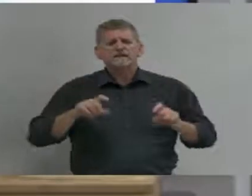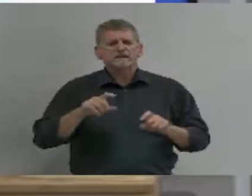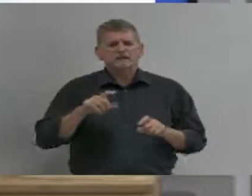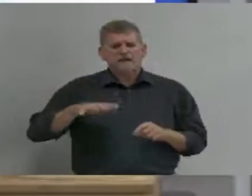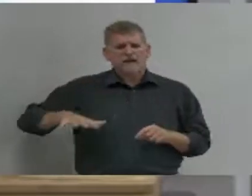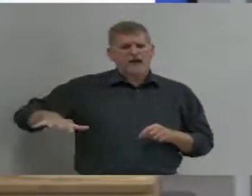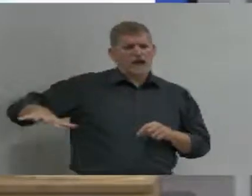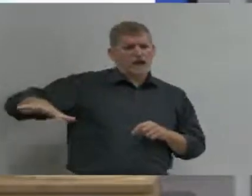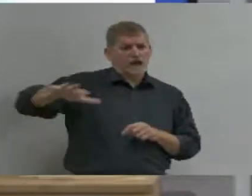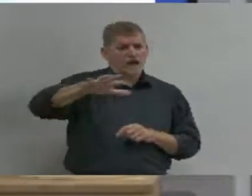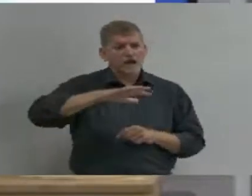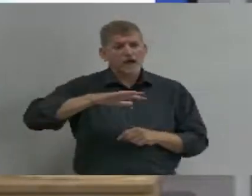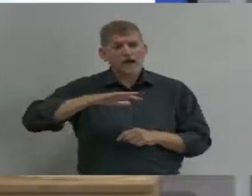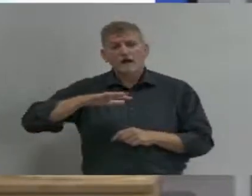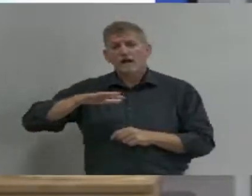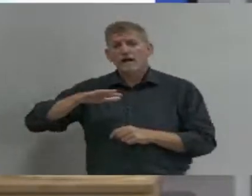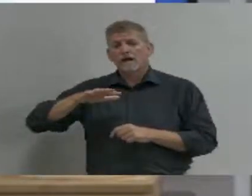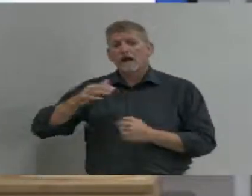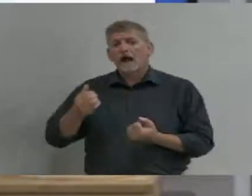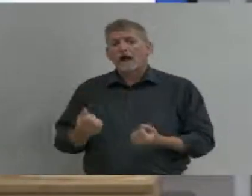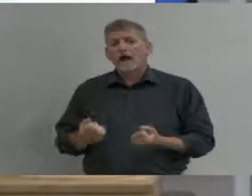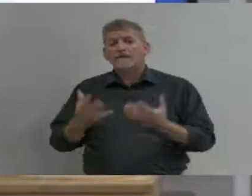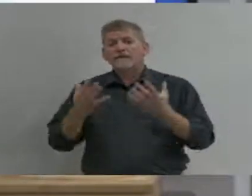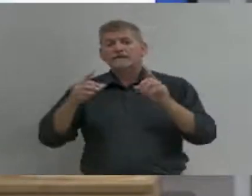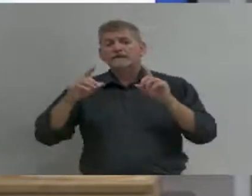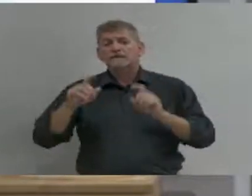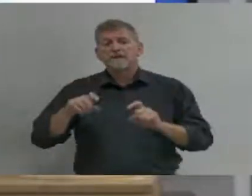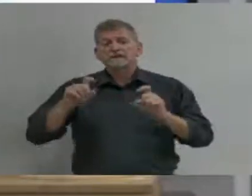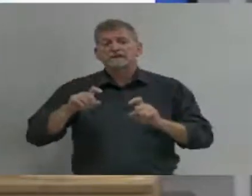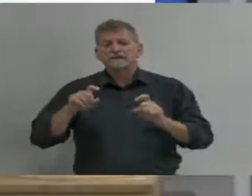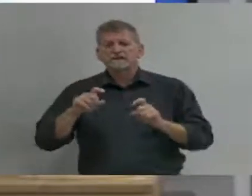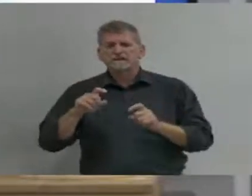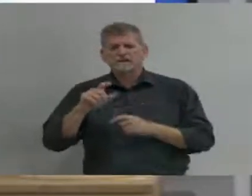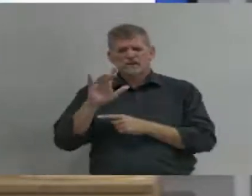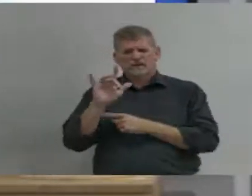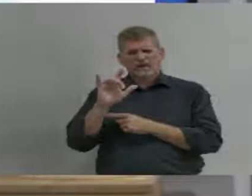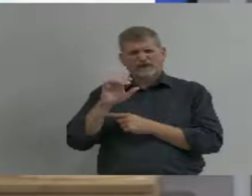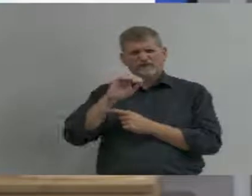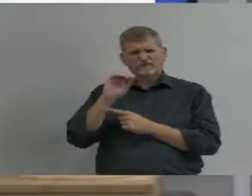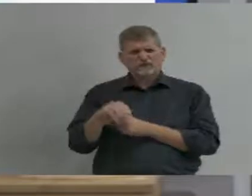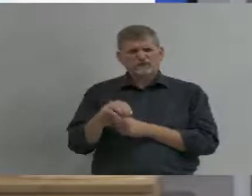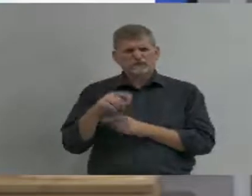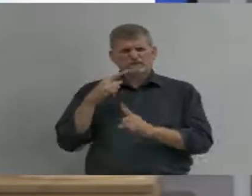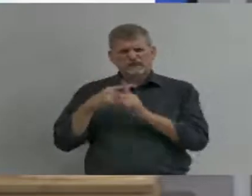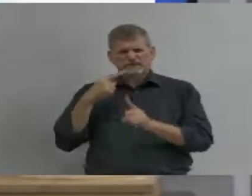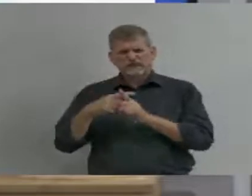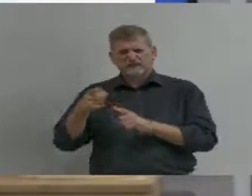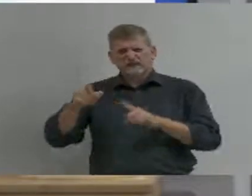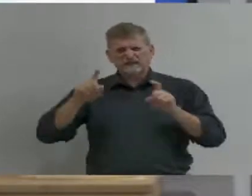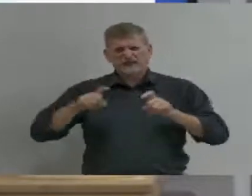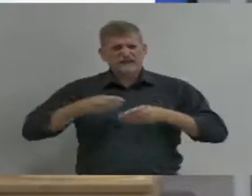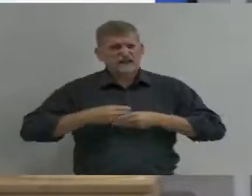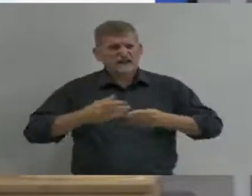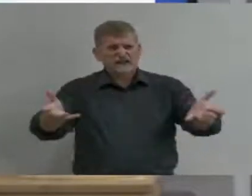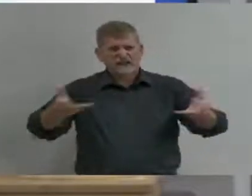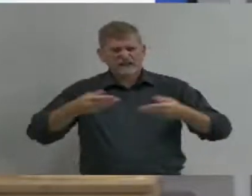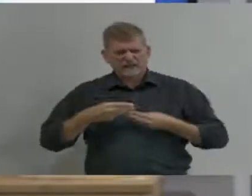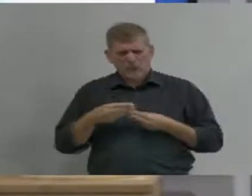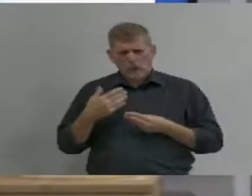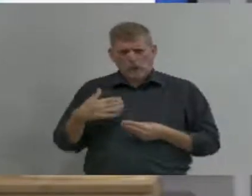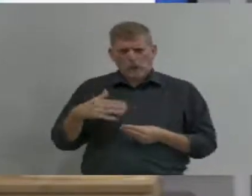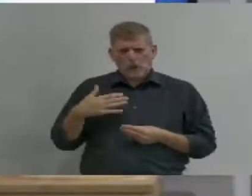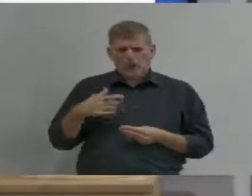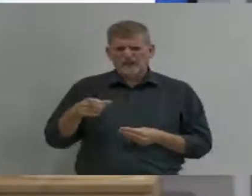that's 25 people. Are any of those patients sick, or any of those people having significant symptoms, or are we just false